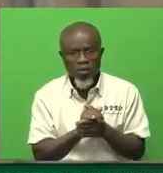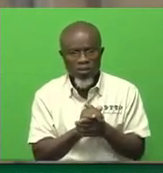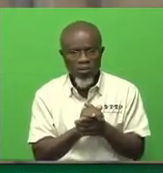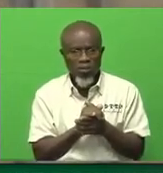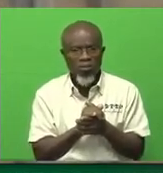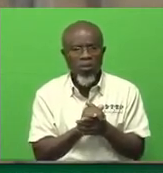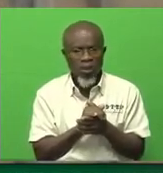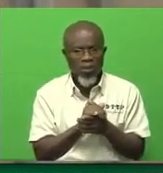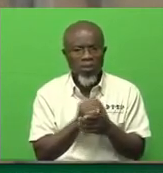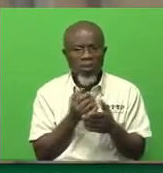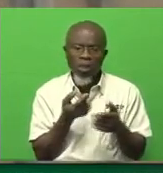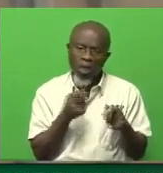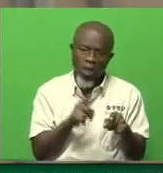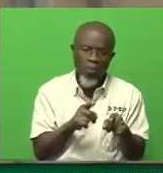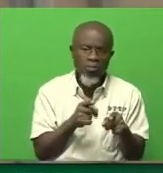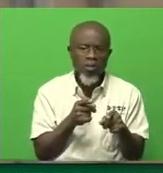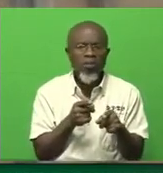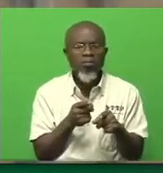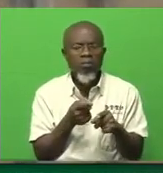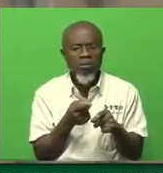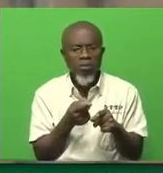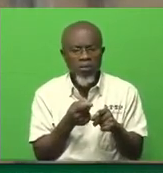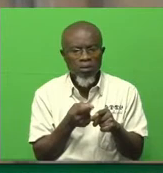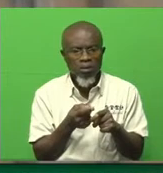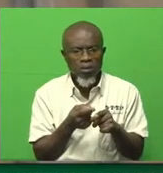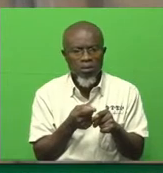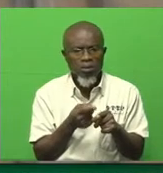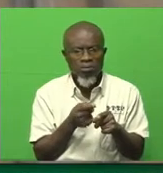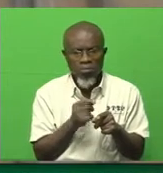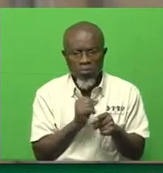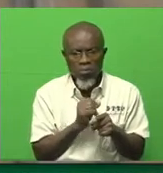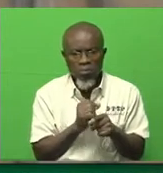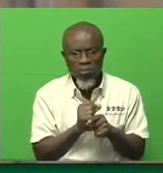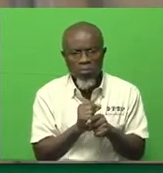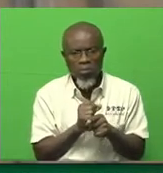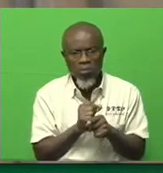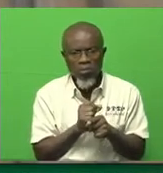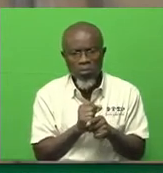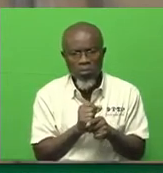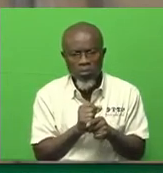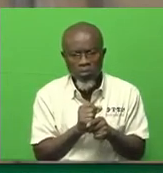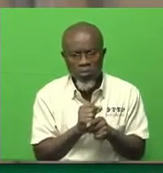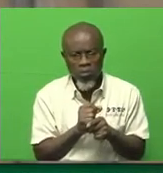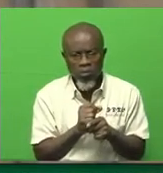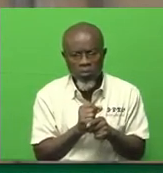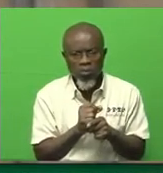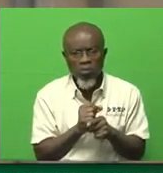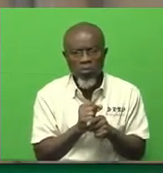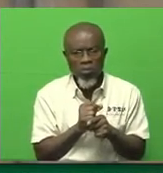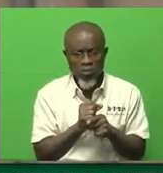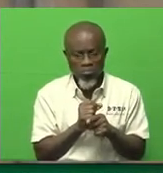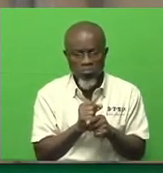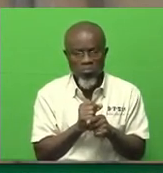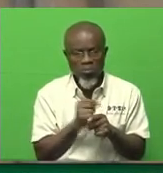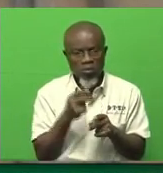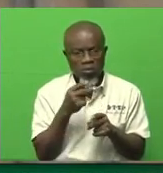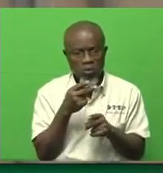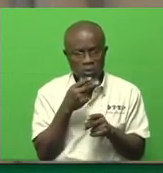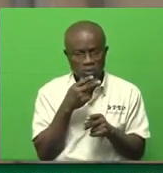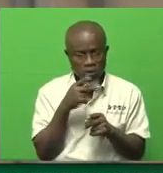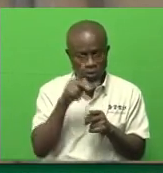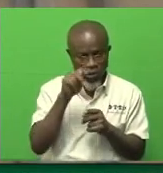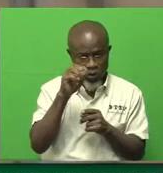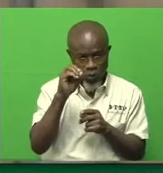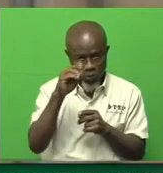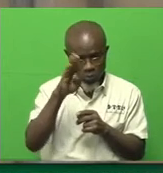September 26 2022 how did we achieve this the Tobacco Control regulations